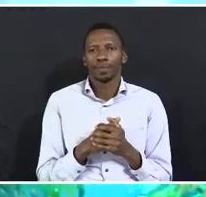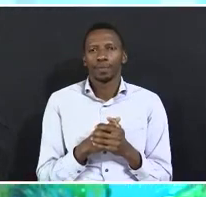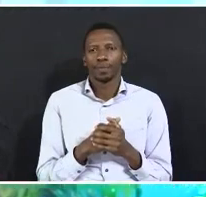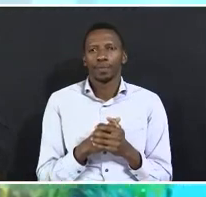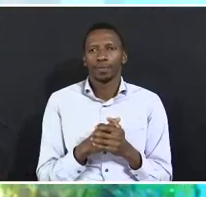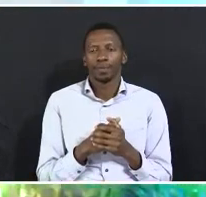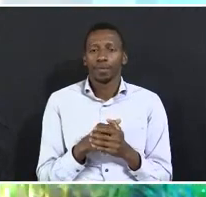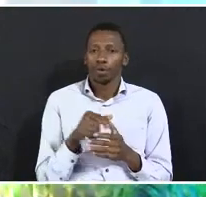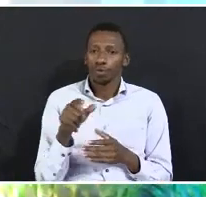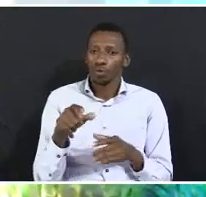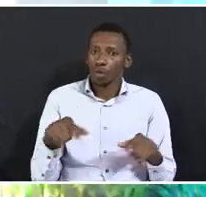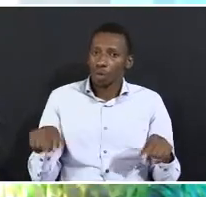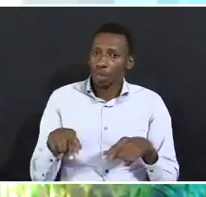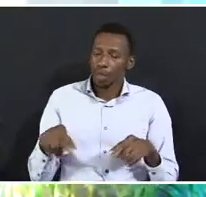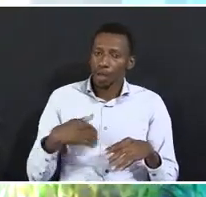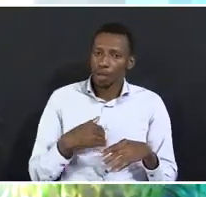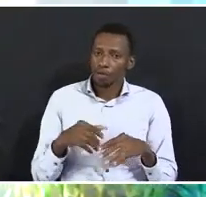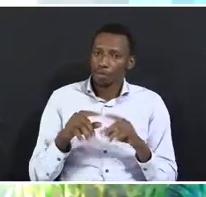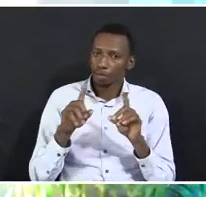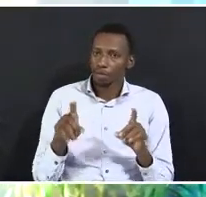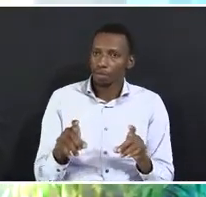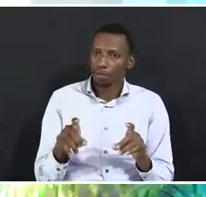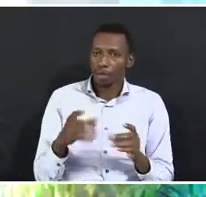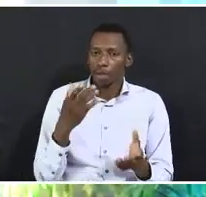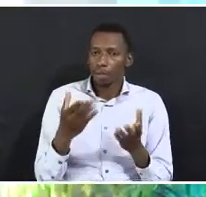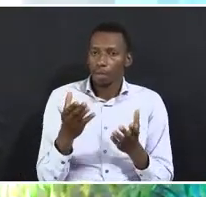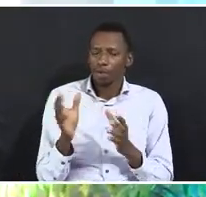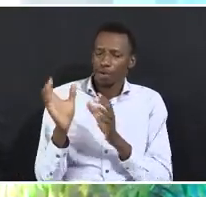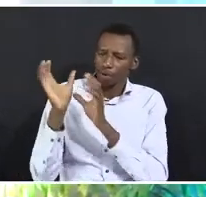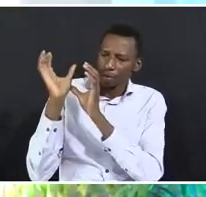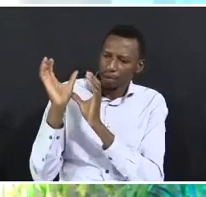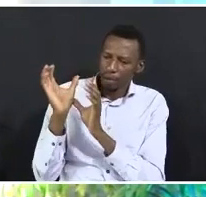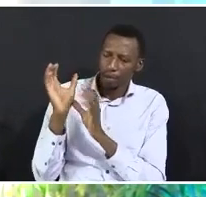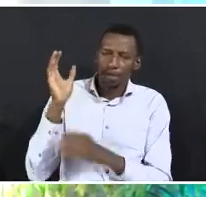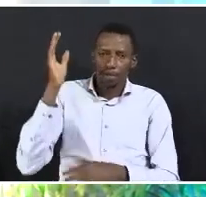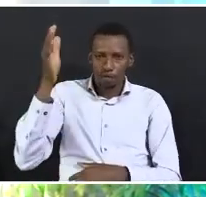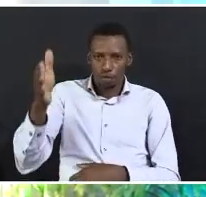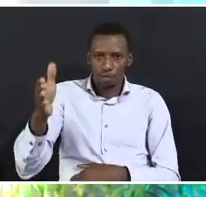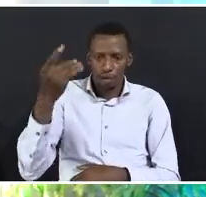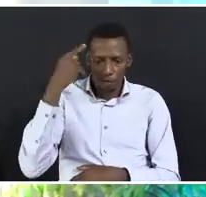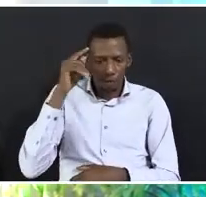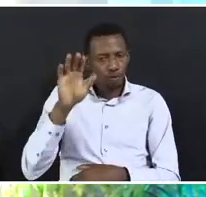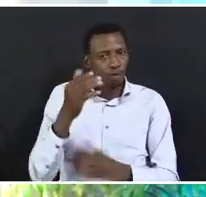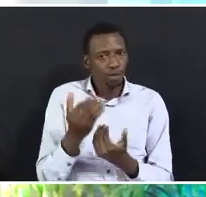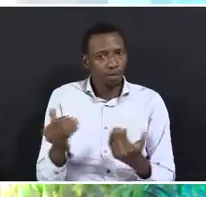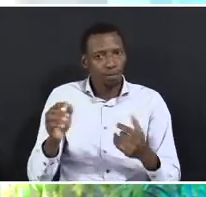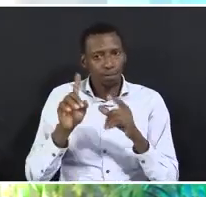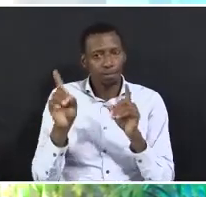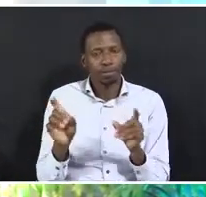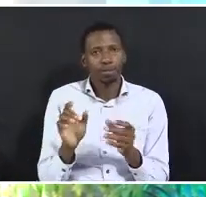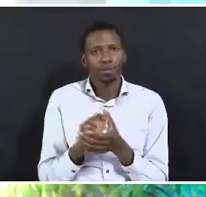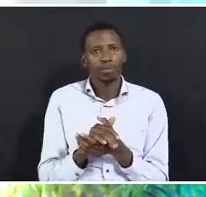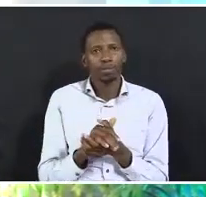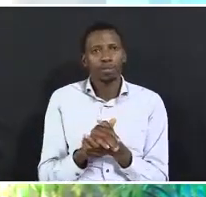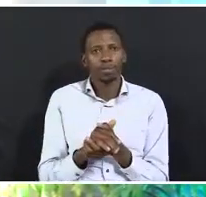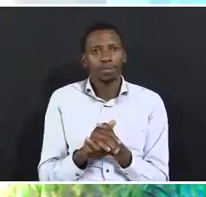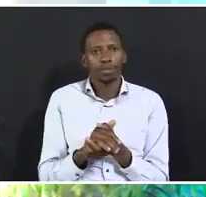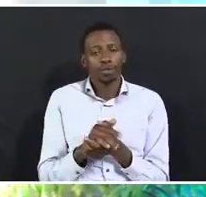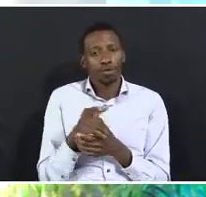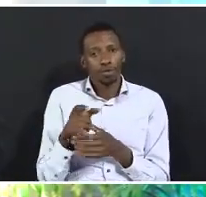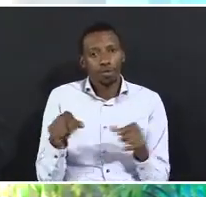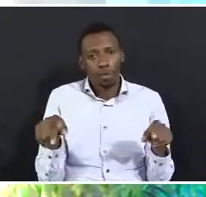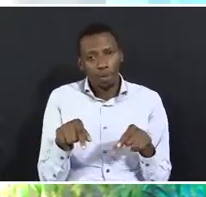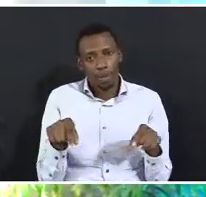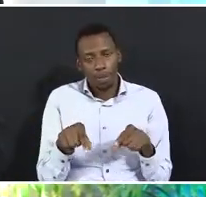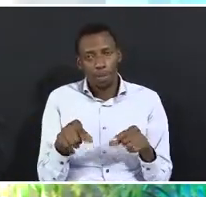Are you afraid that you may become a burden in future to your children? Are you